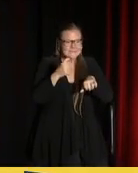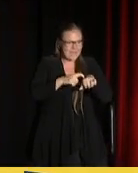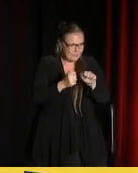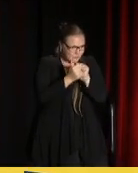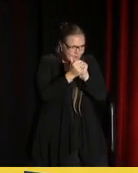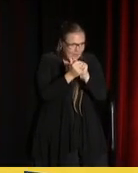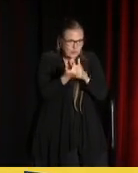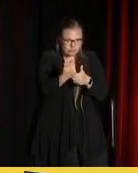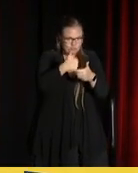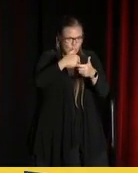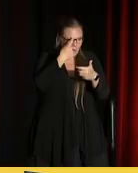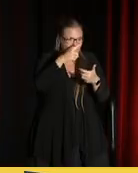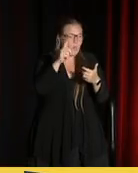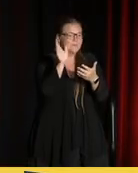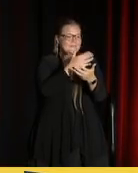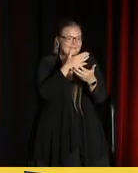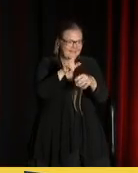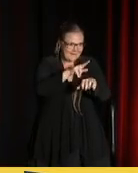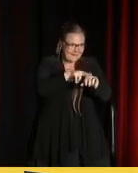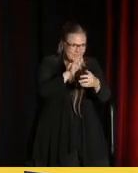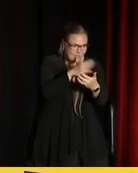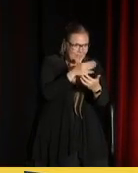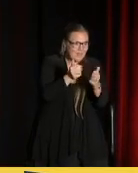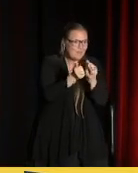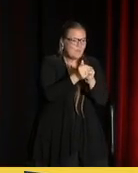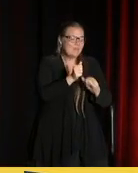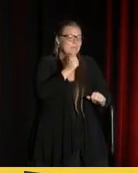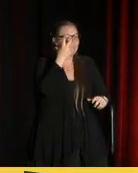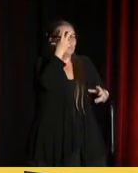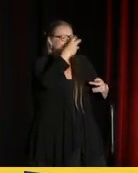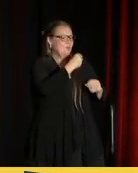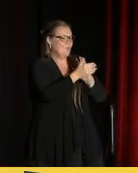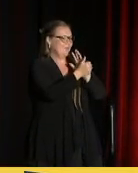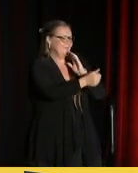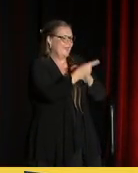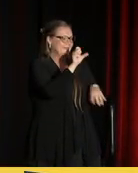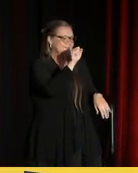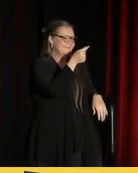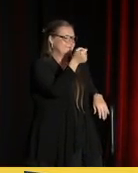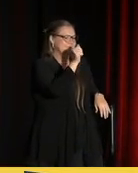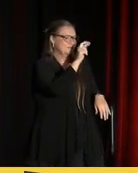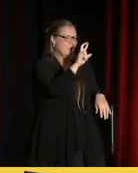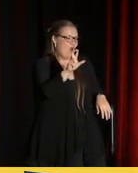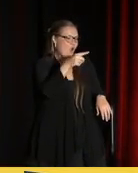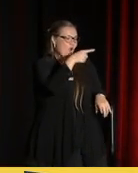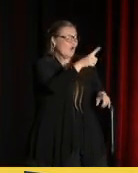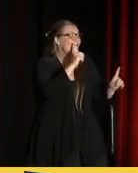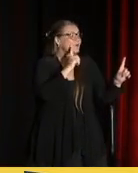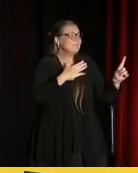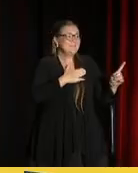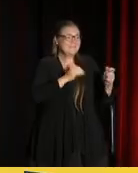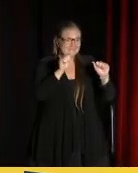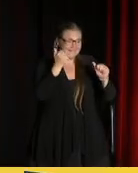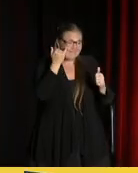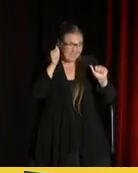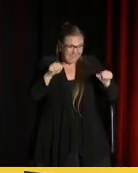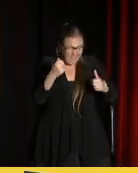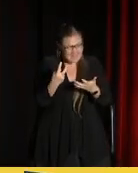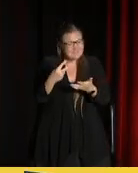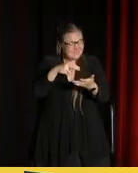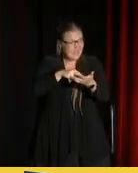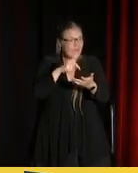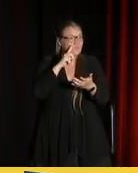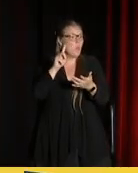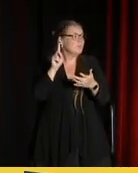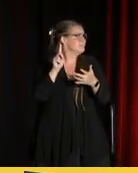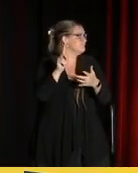it, to join in singing with our lovely and talented Starfield. So please, those of you who are able, stand for the presentation